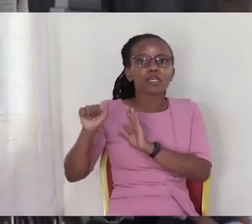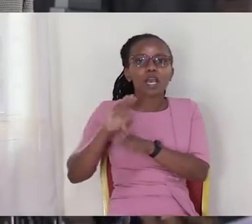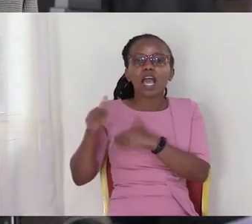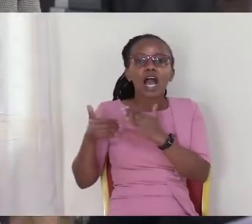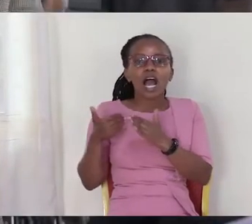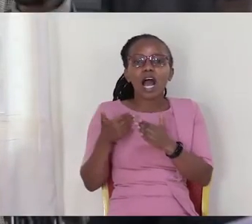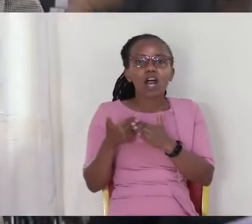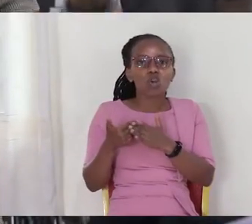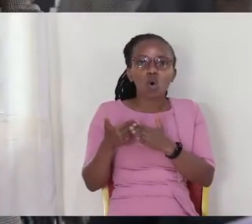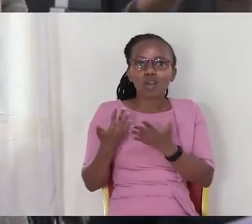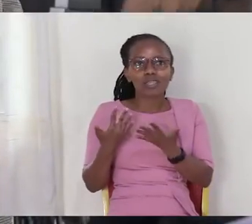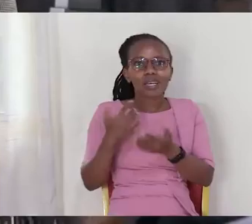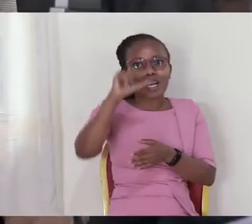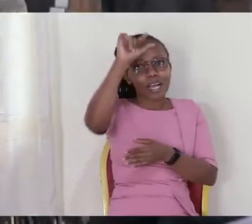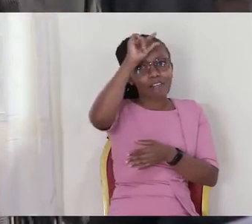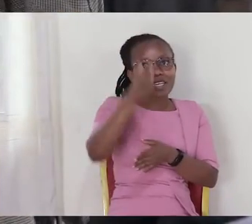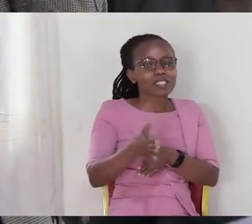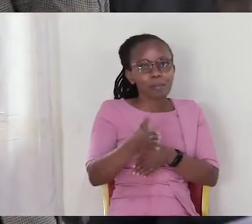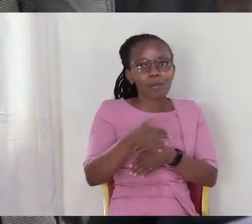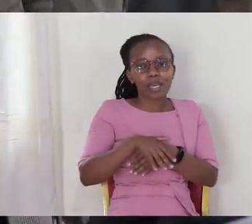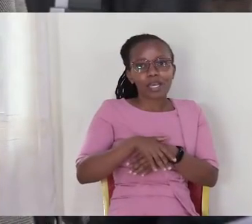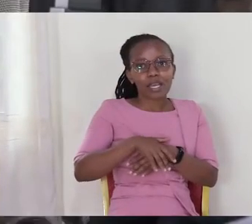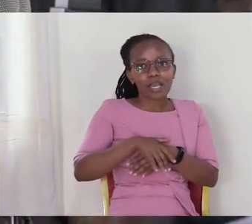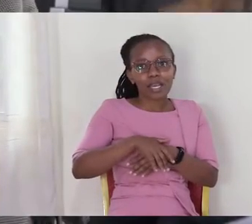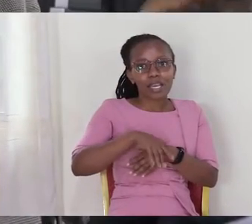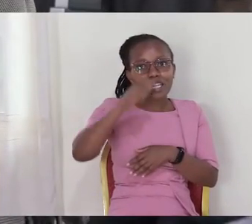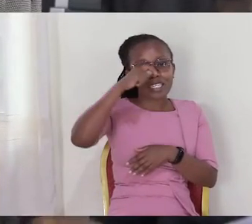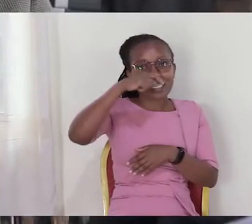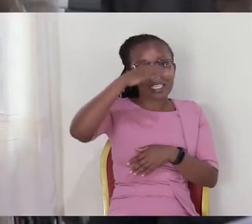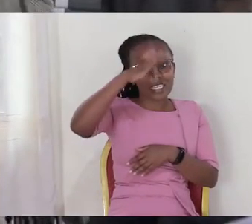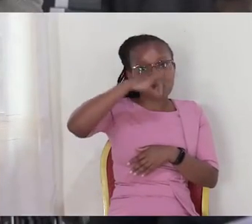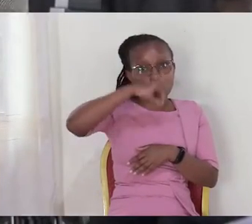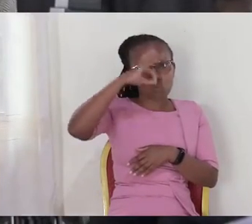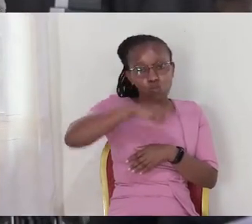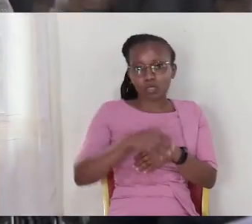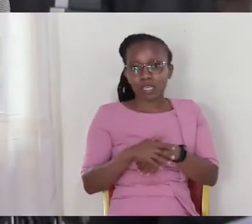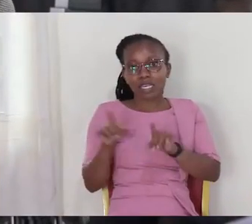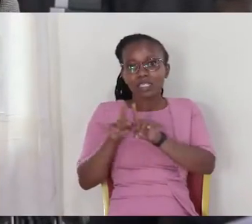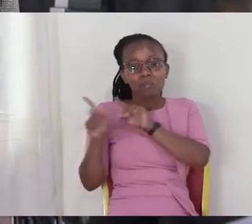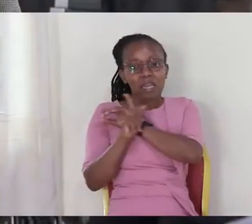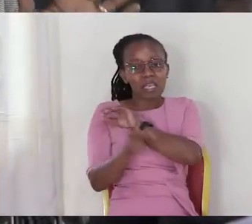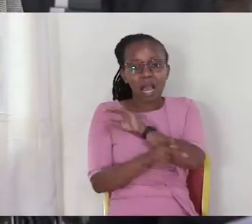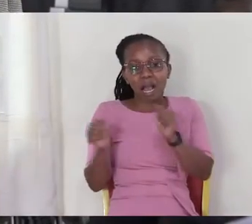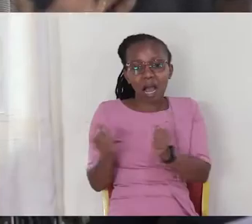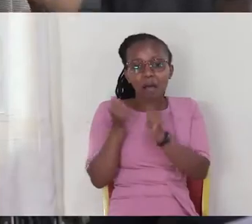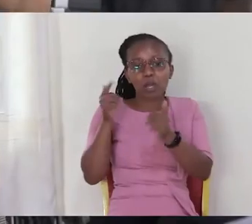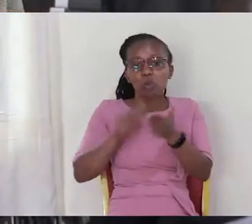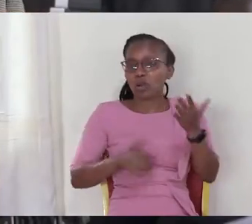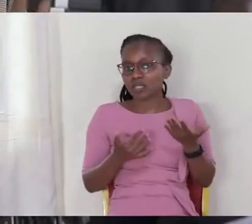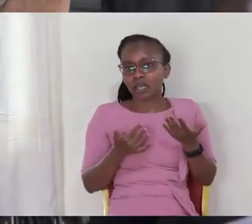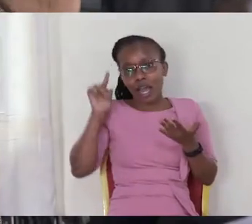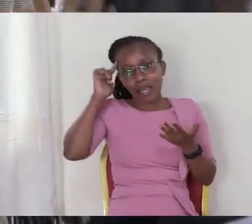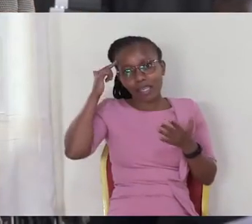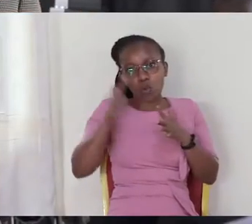very vicious. Governorship in Kitui, we have Vigogo who want that seat. You have seen also Kirinyaga, what is happening. So we need to start